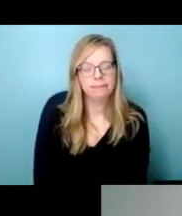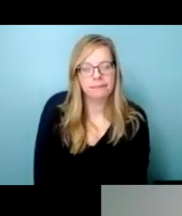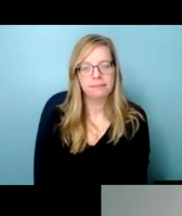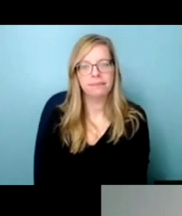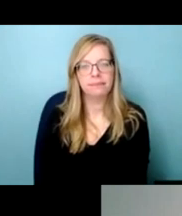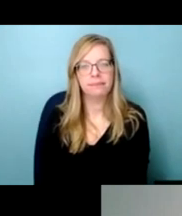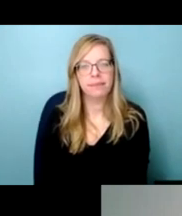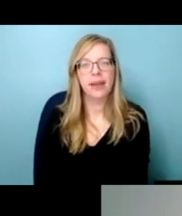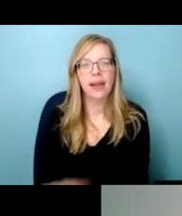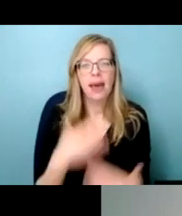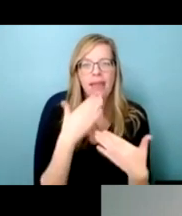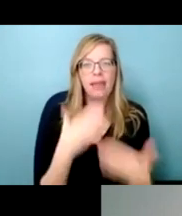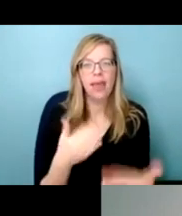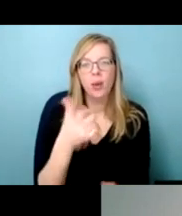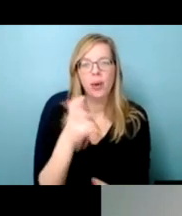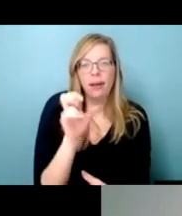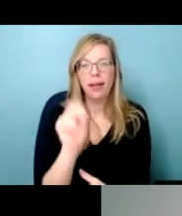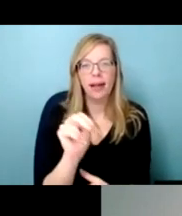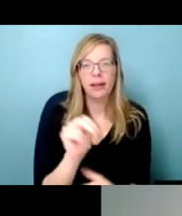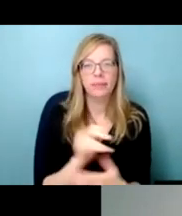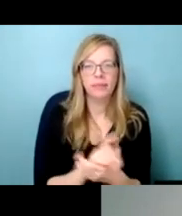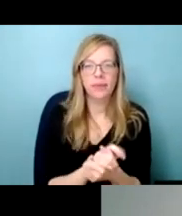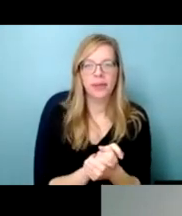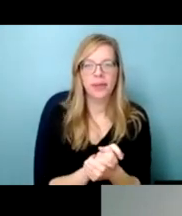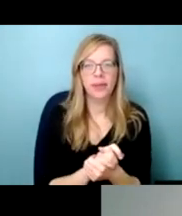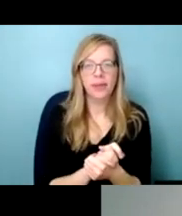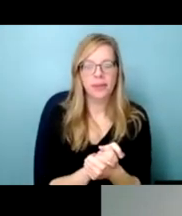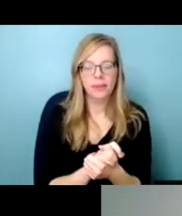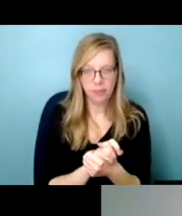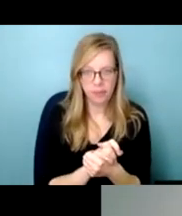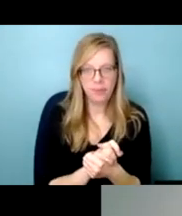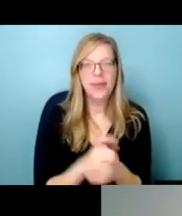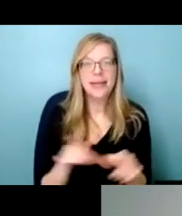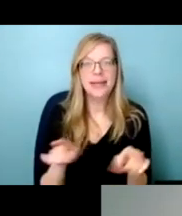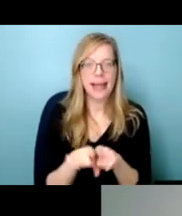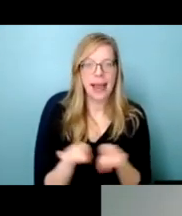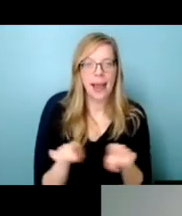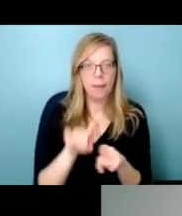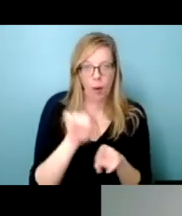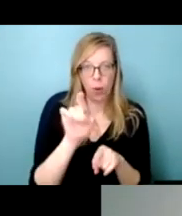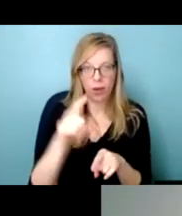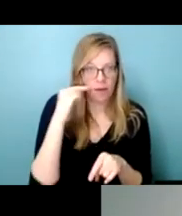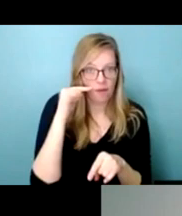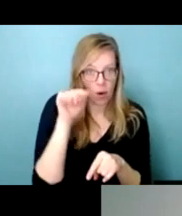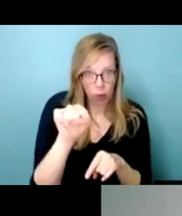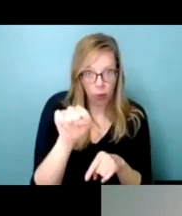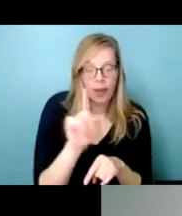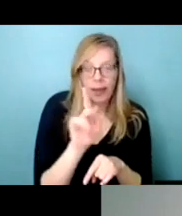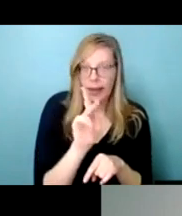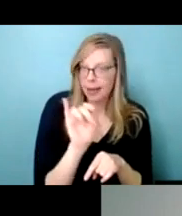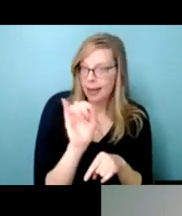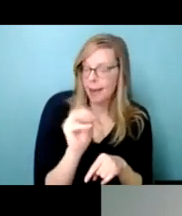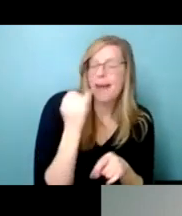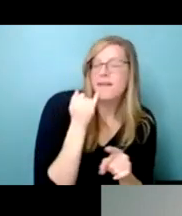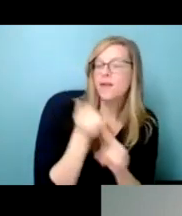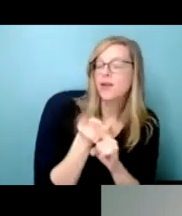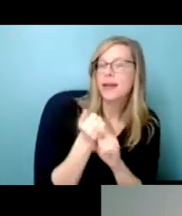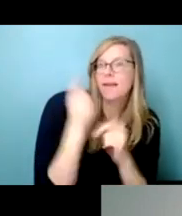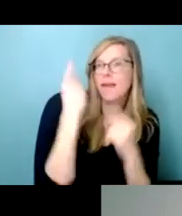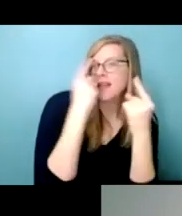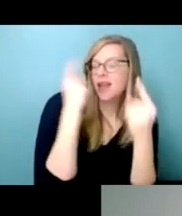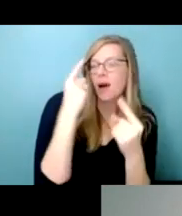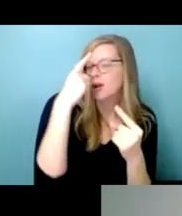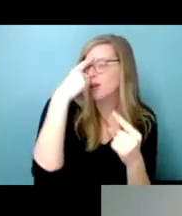Thank you, Glenn. So Kim, same question to you. If you could draft your dream funding relationship, what would that look